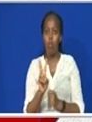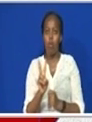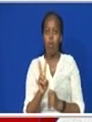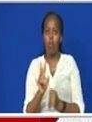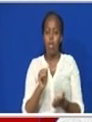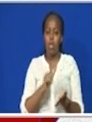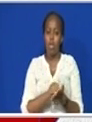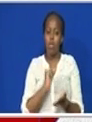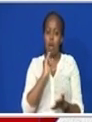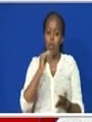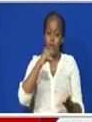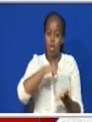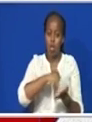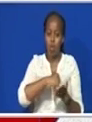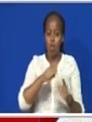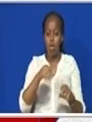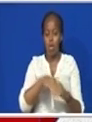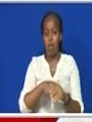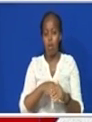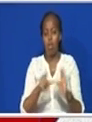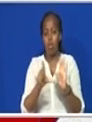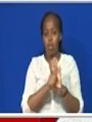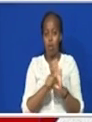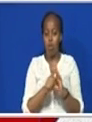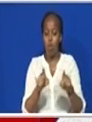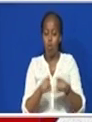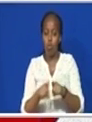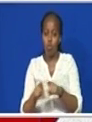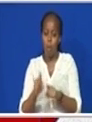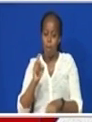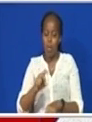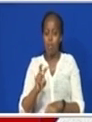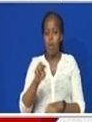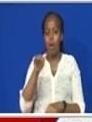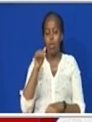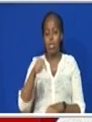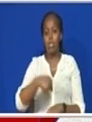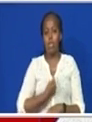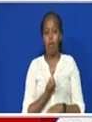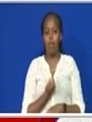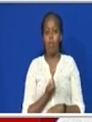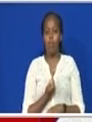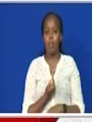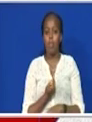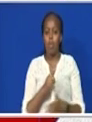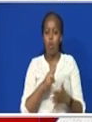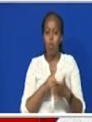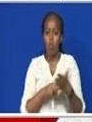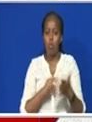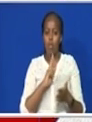are included in that law. You must also ask yourself another question: what are the